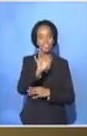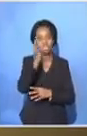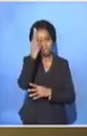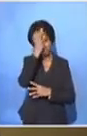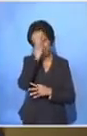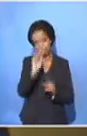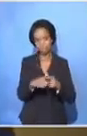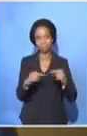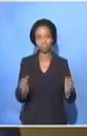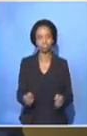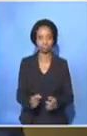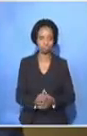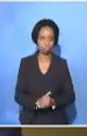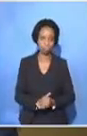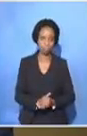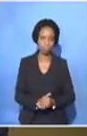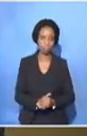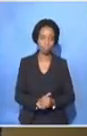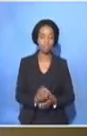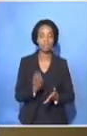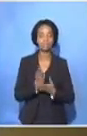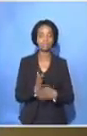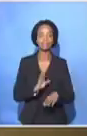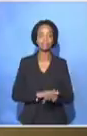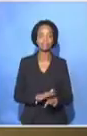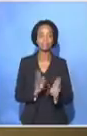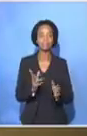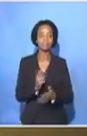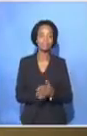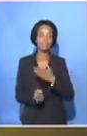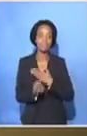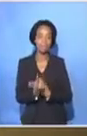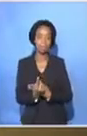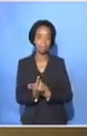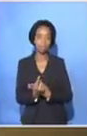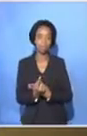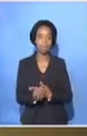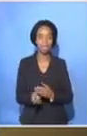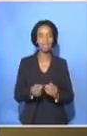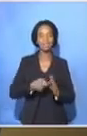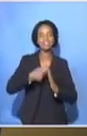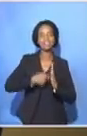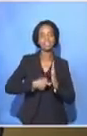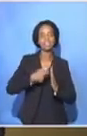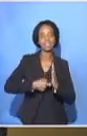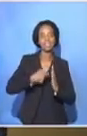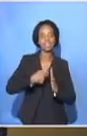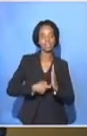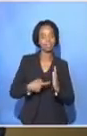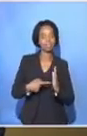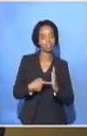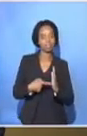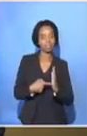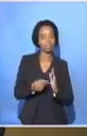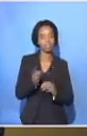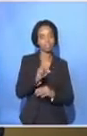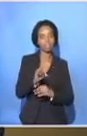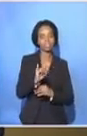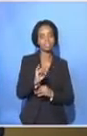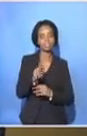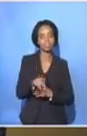some instances, the deployment of scanners, zip machines